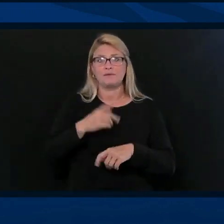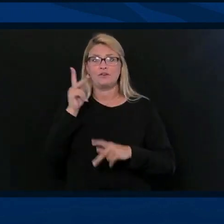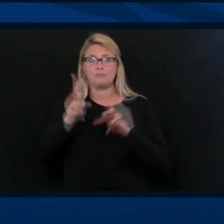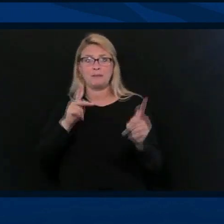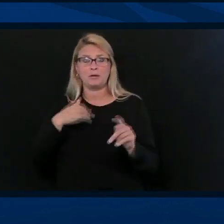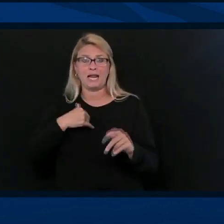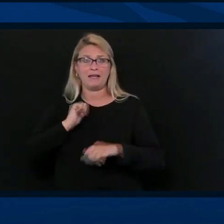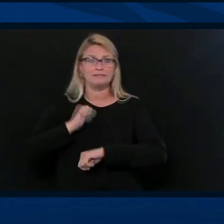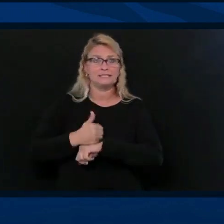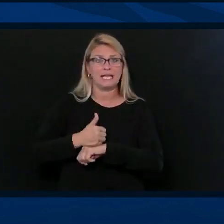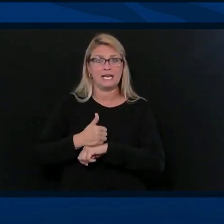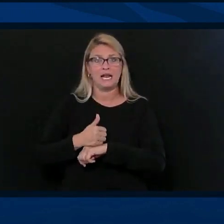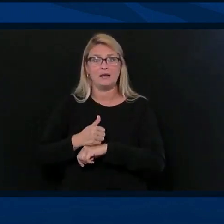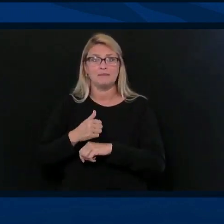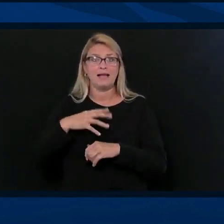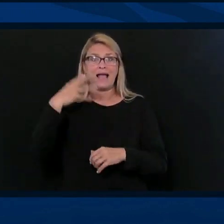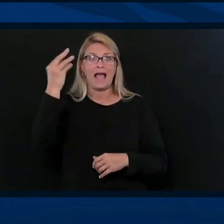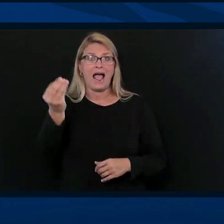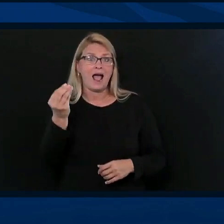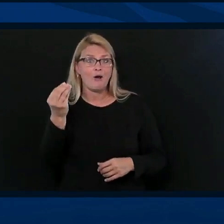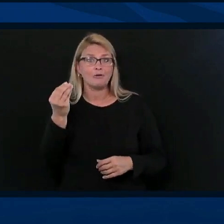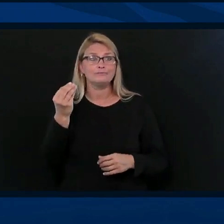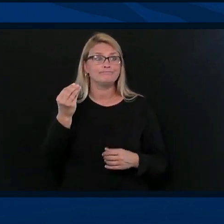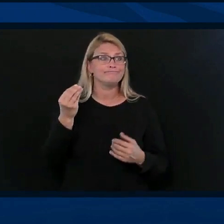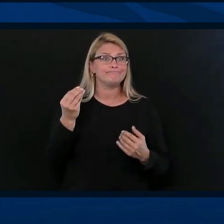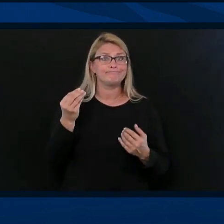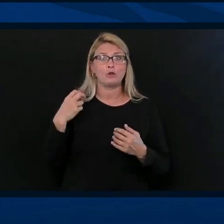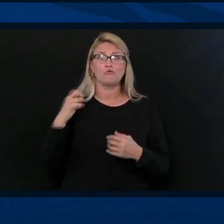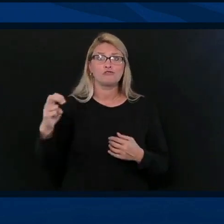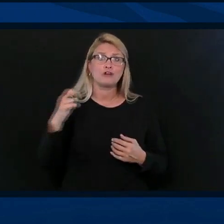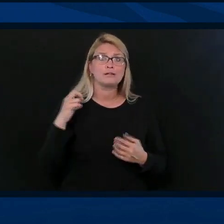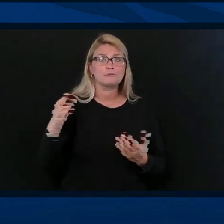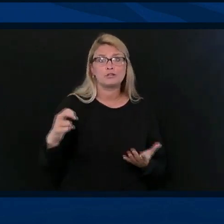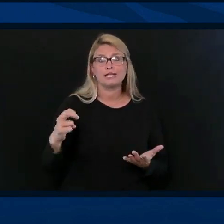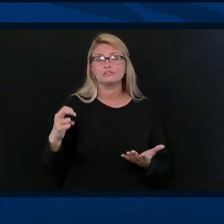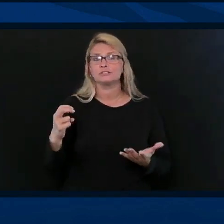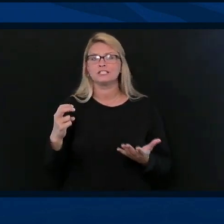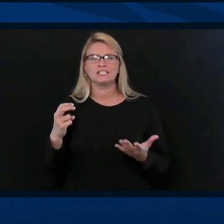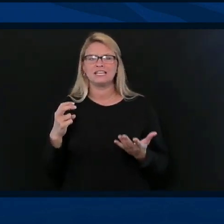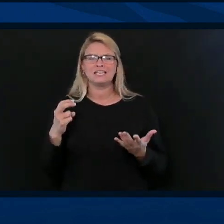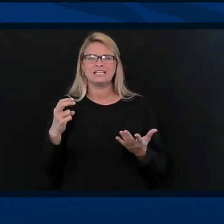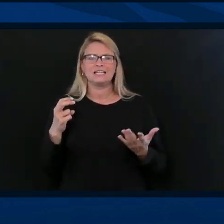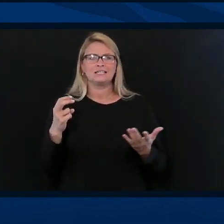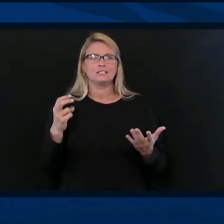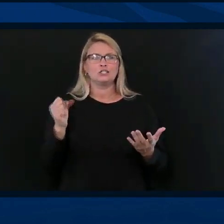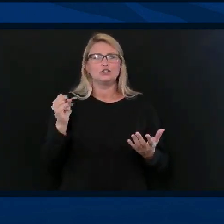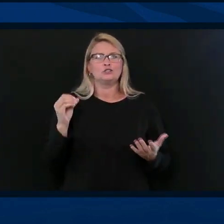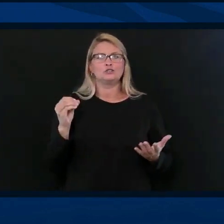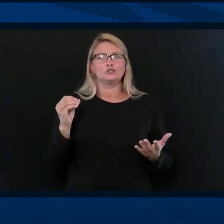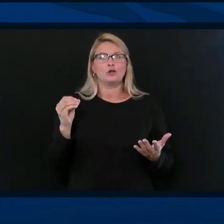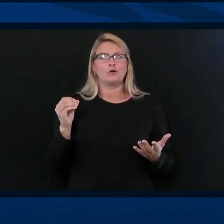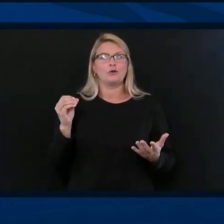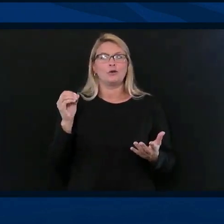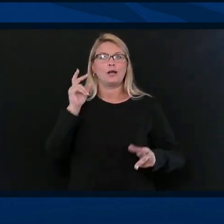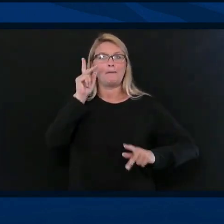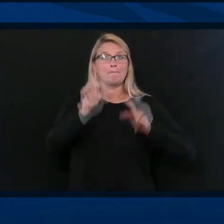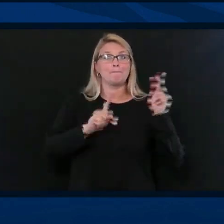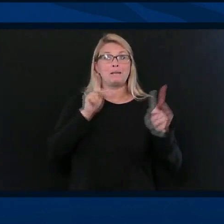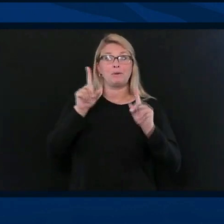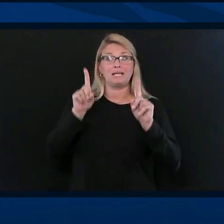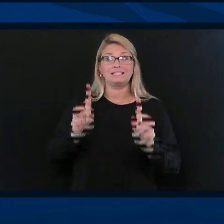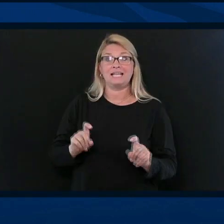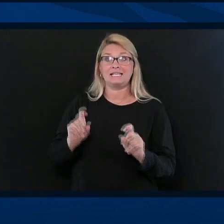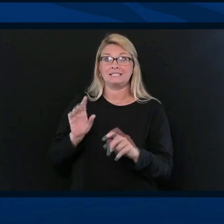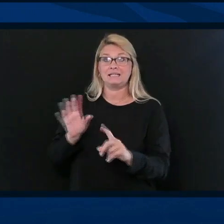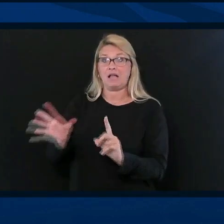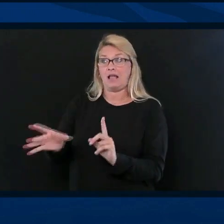and some are saying that that's decreasing testing outcome. The other big problem here is there's no safety net. So if people get tested and they're positive, if they don't